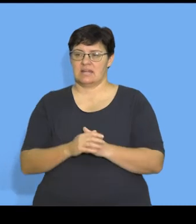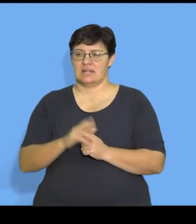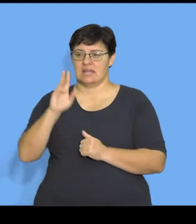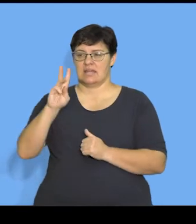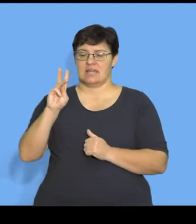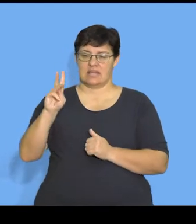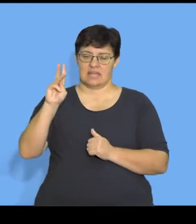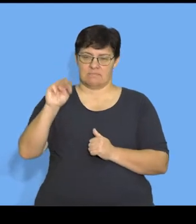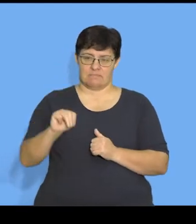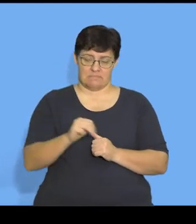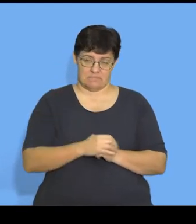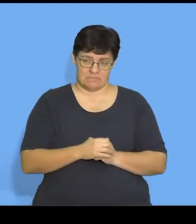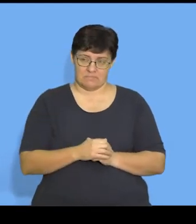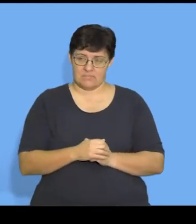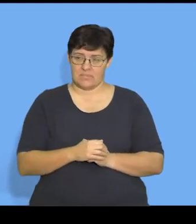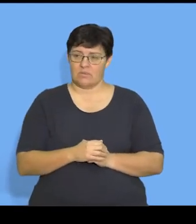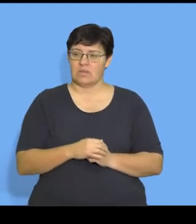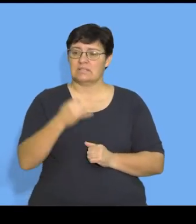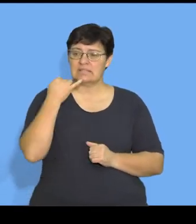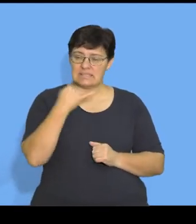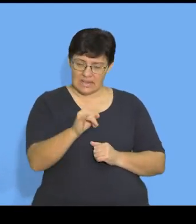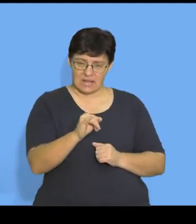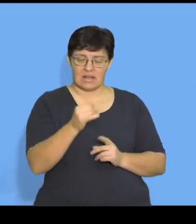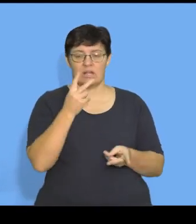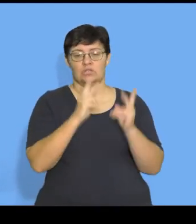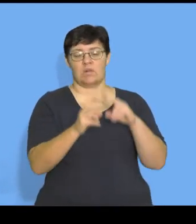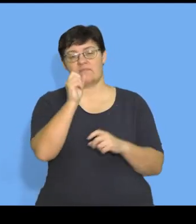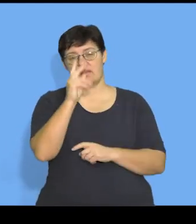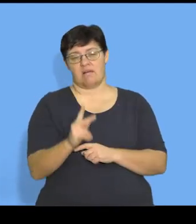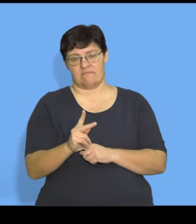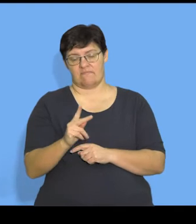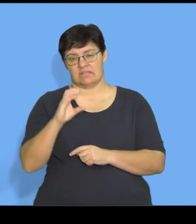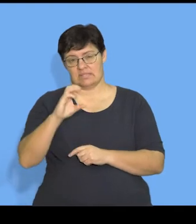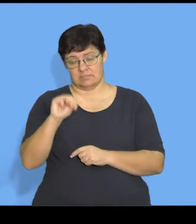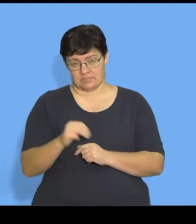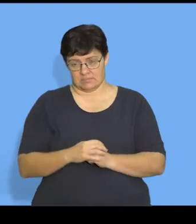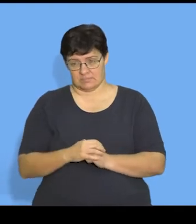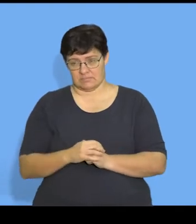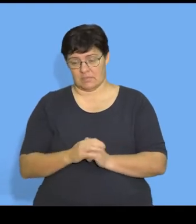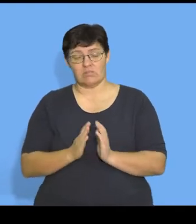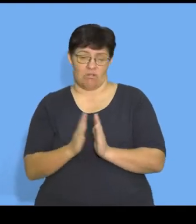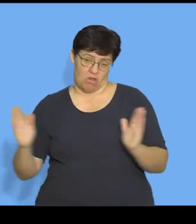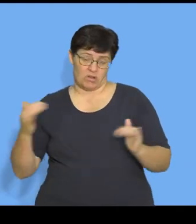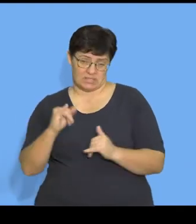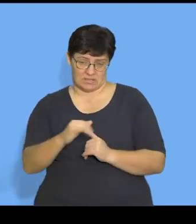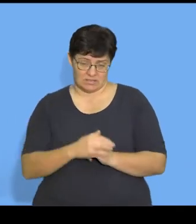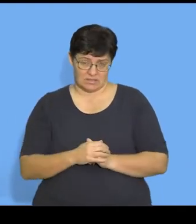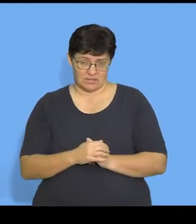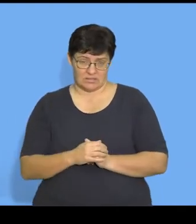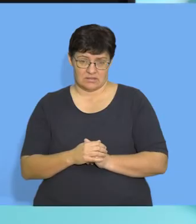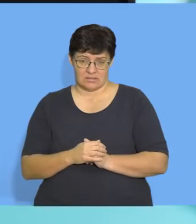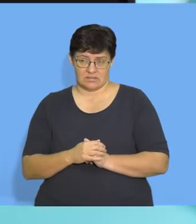kilometers, because then the line would still be 12.5 centimeters. Okay, it's still quite long. But when we draw